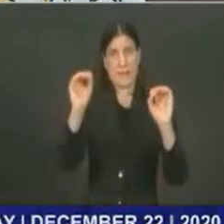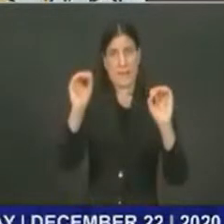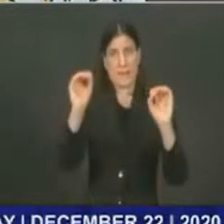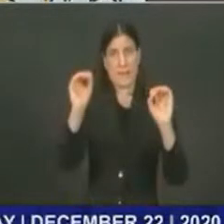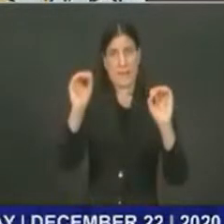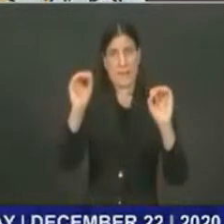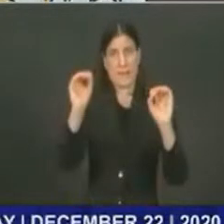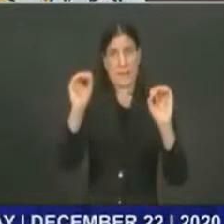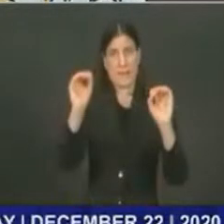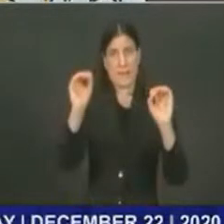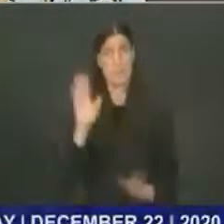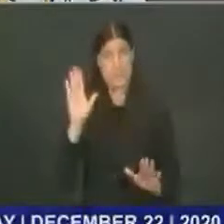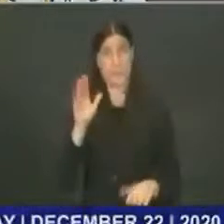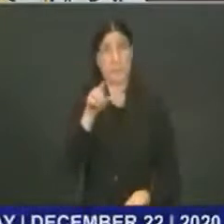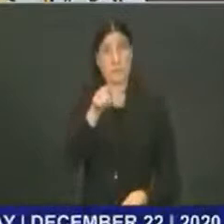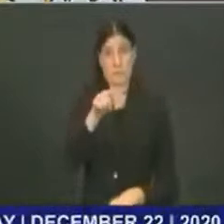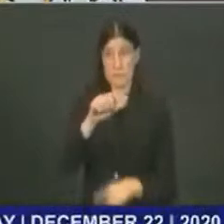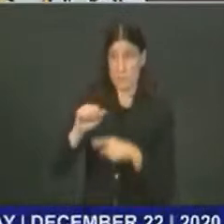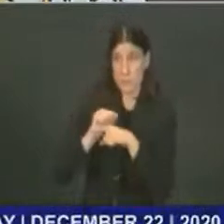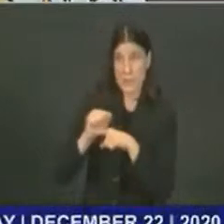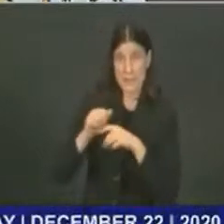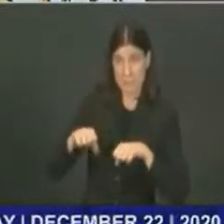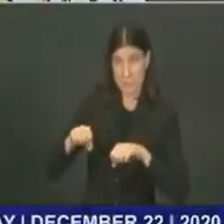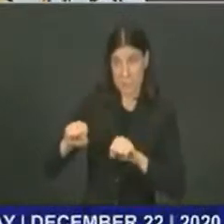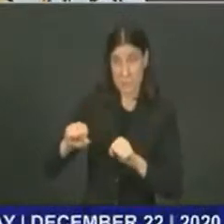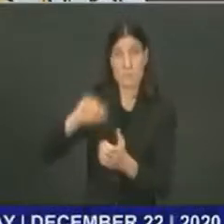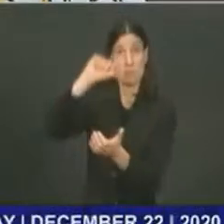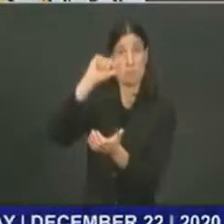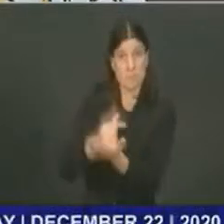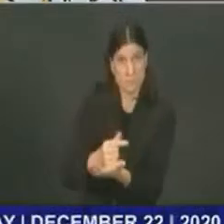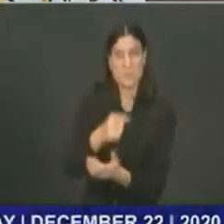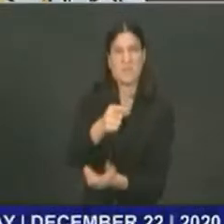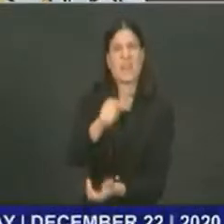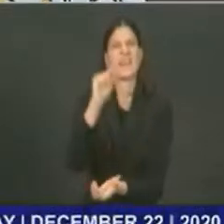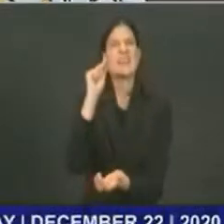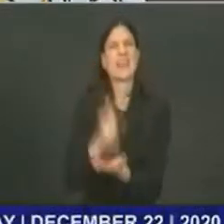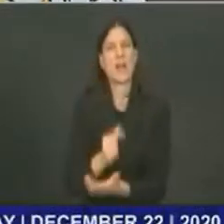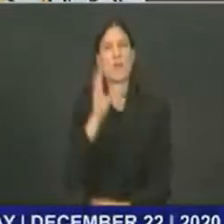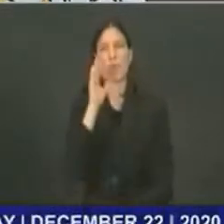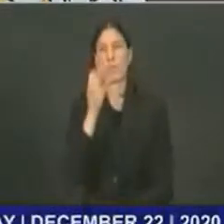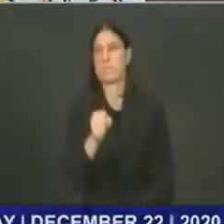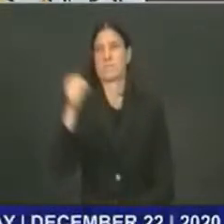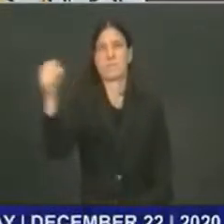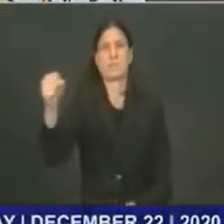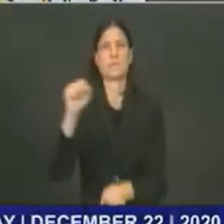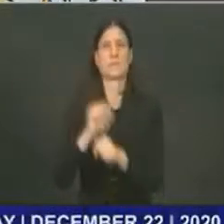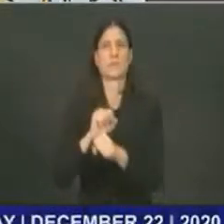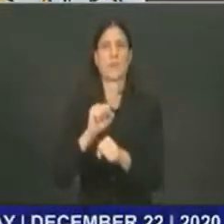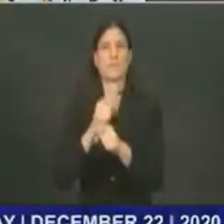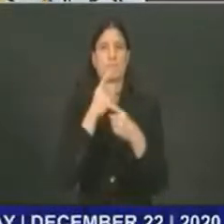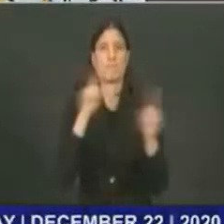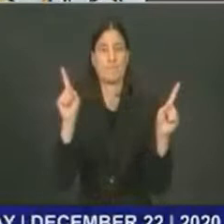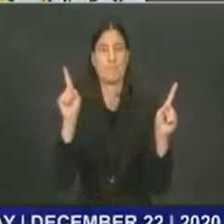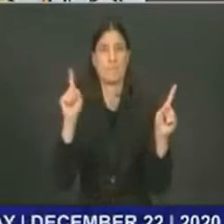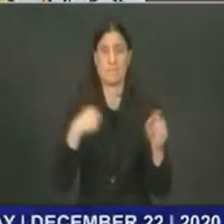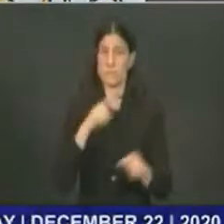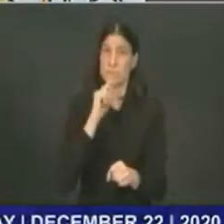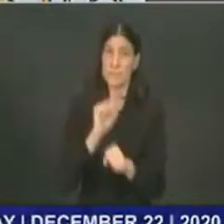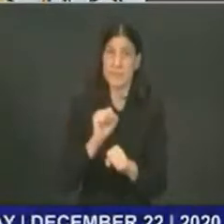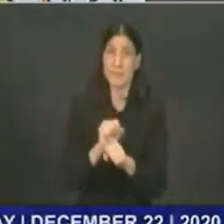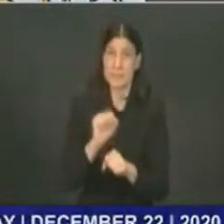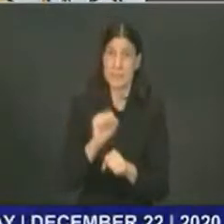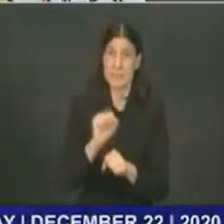from the training, you will get a job. So if that sounds good to you, then go to Back to Work RI and sign up.